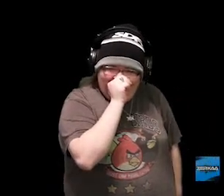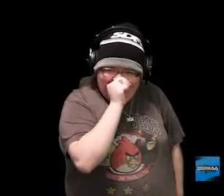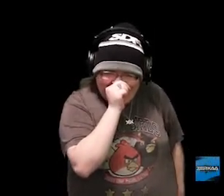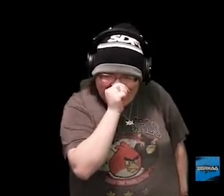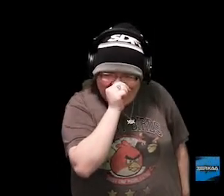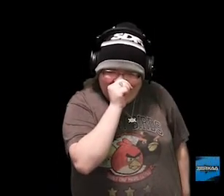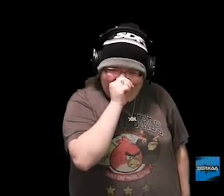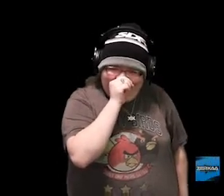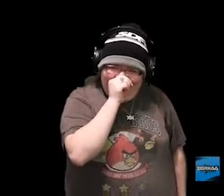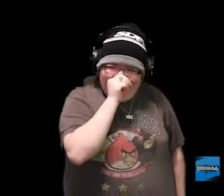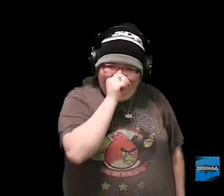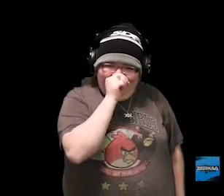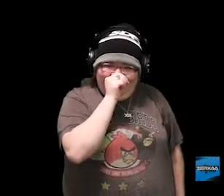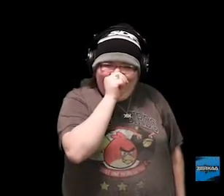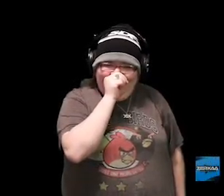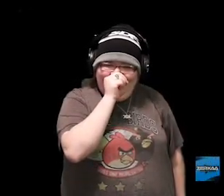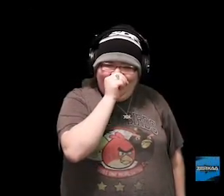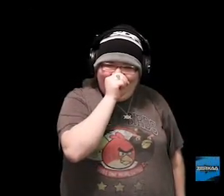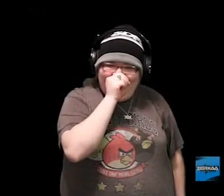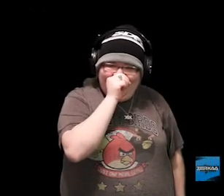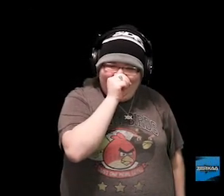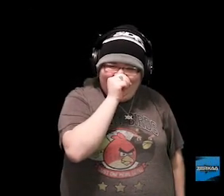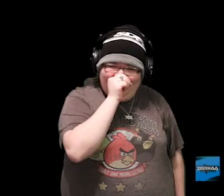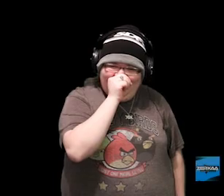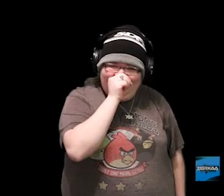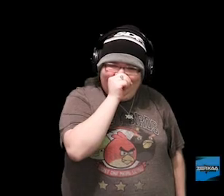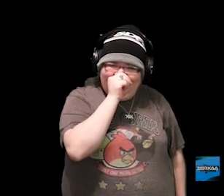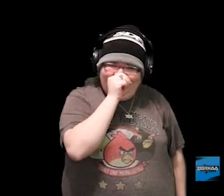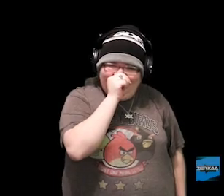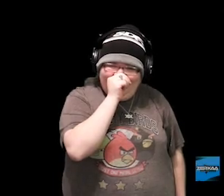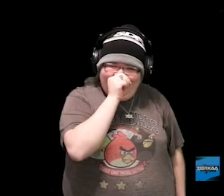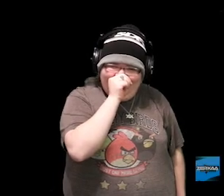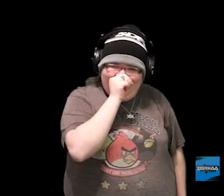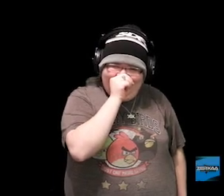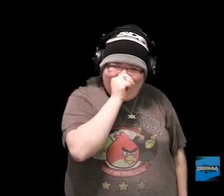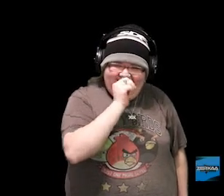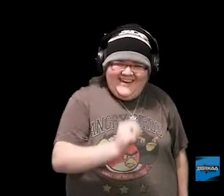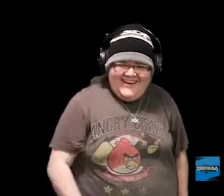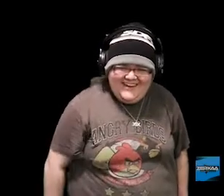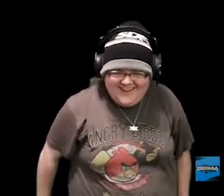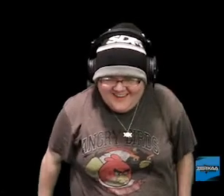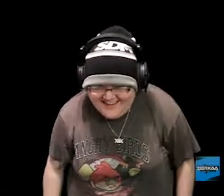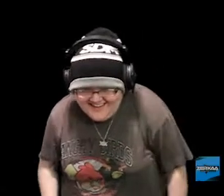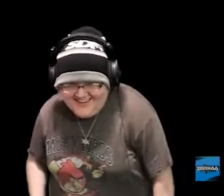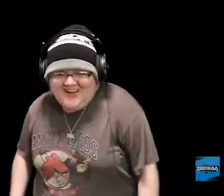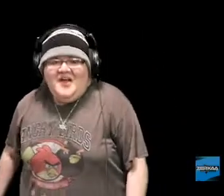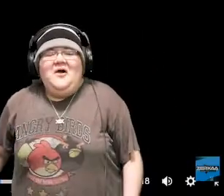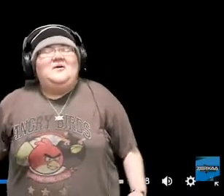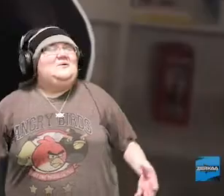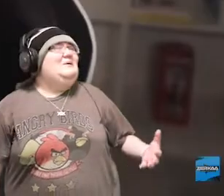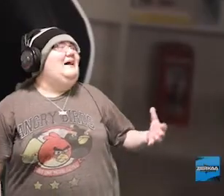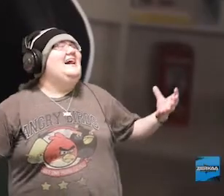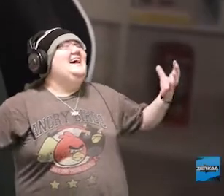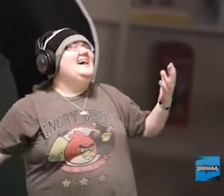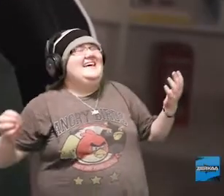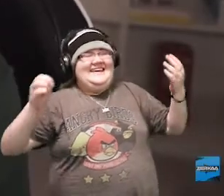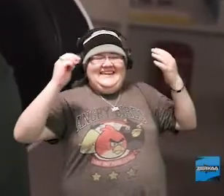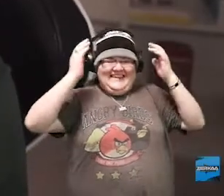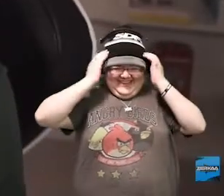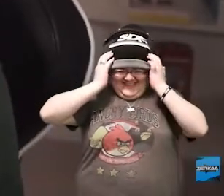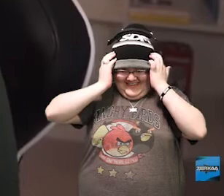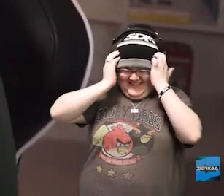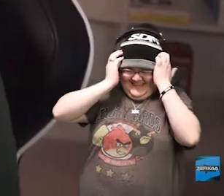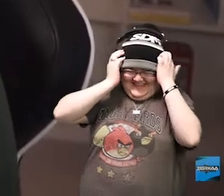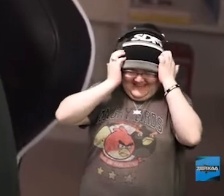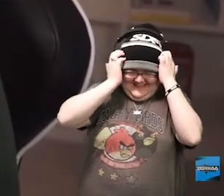running. Harry with coke up his nose. Great. Yep. I need something new,